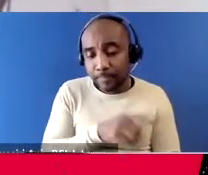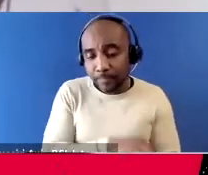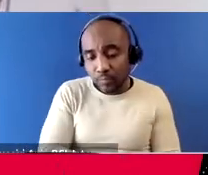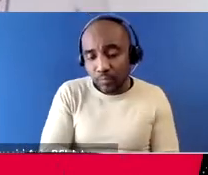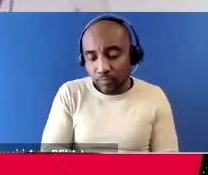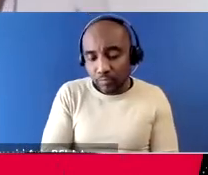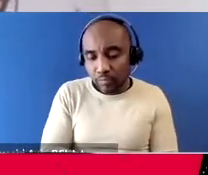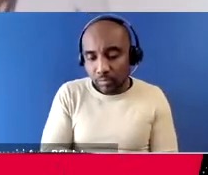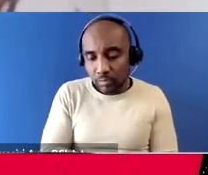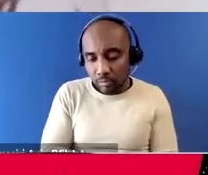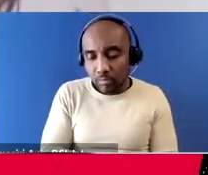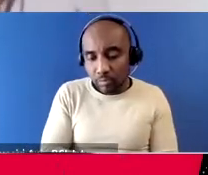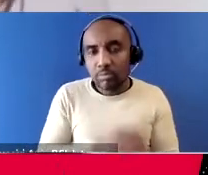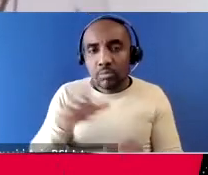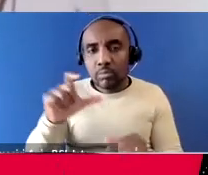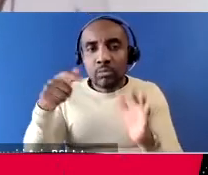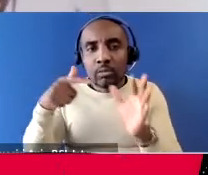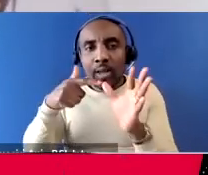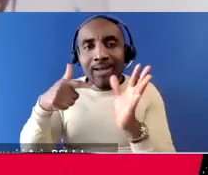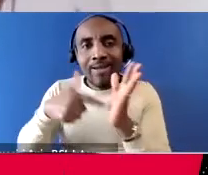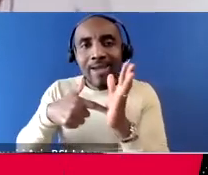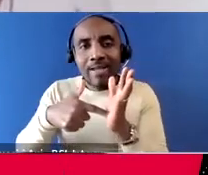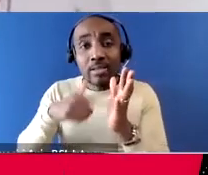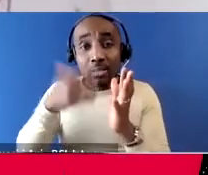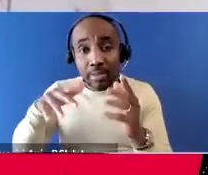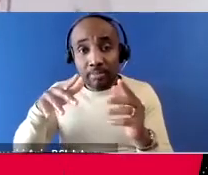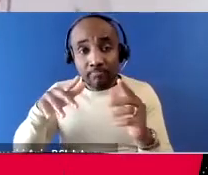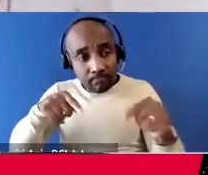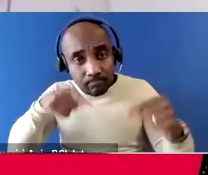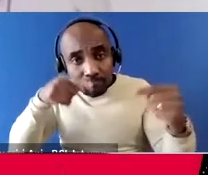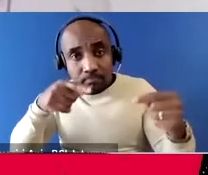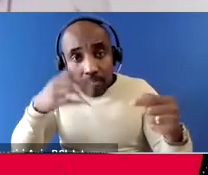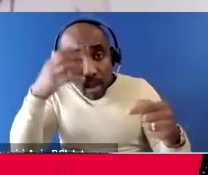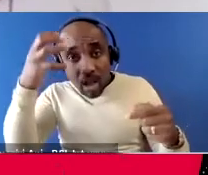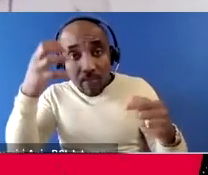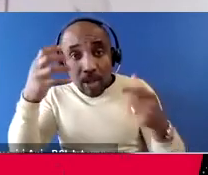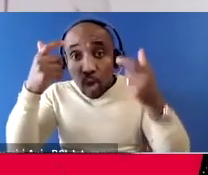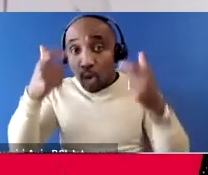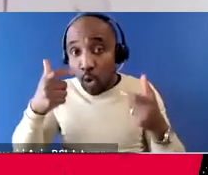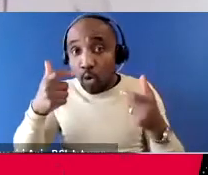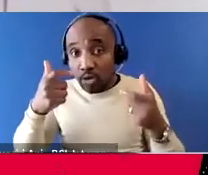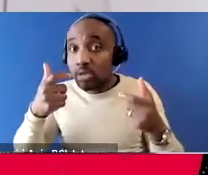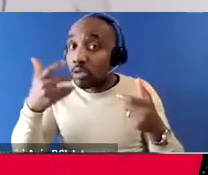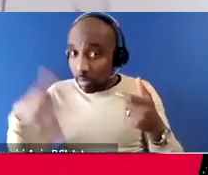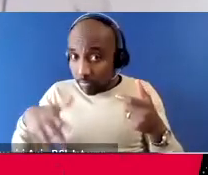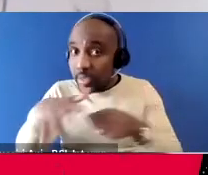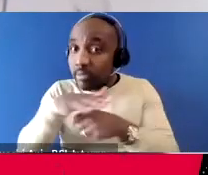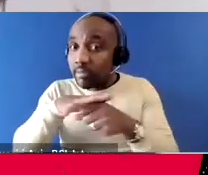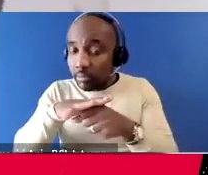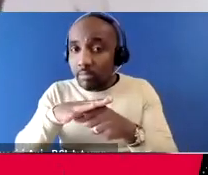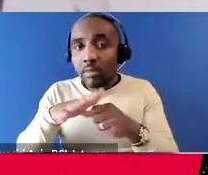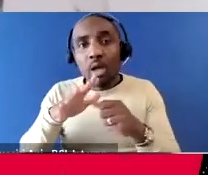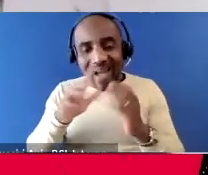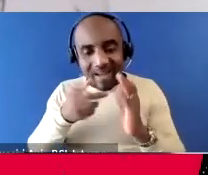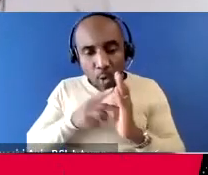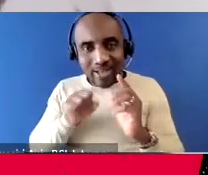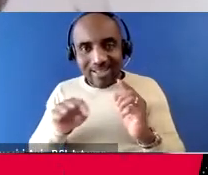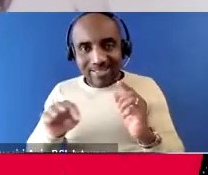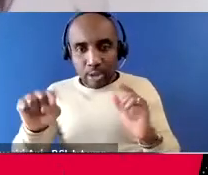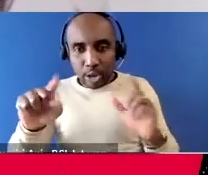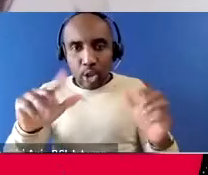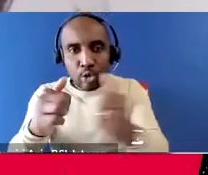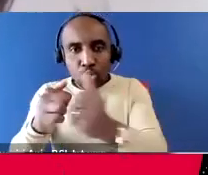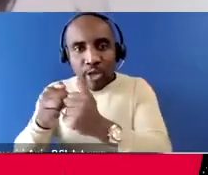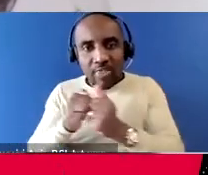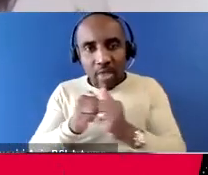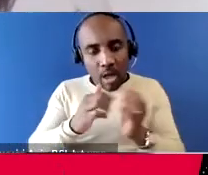including Muatana and CAAT, that are taking a complaint to the International Criminal Court that is directed at